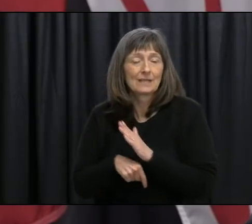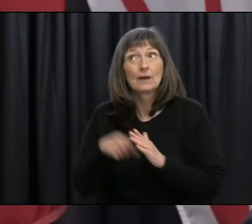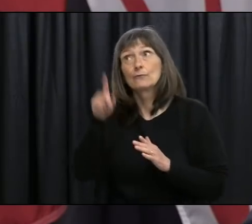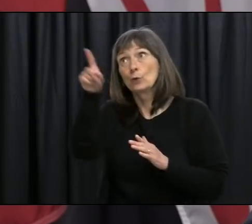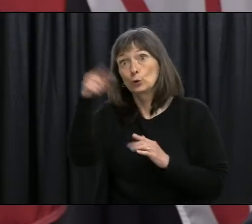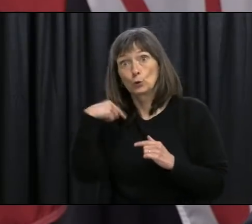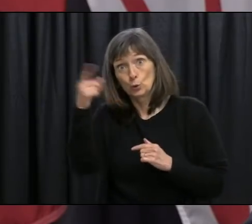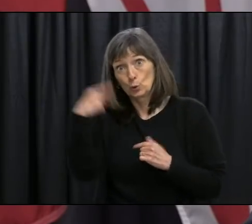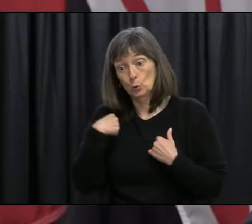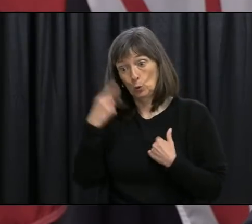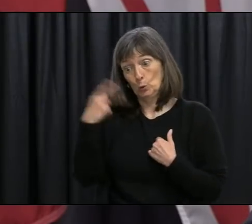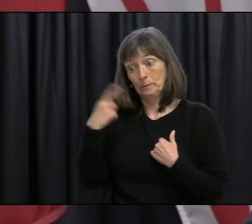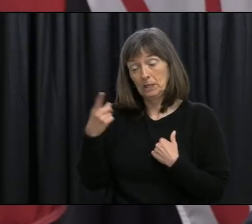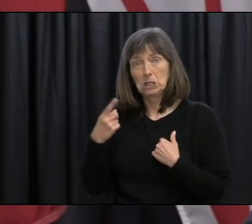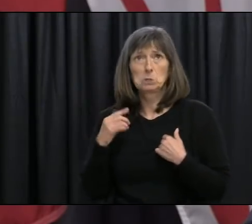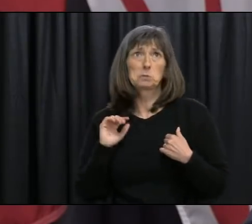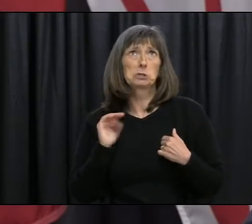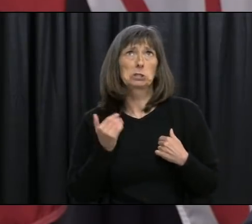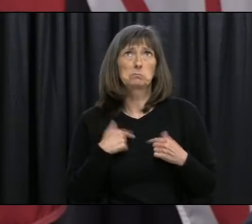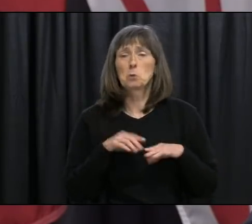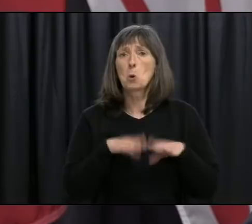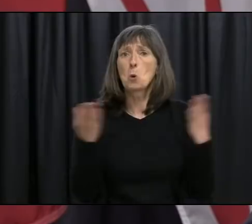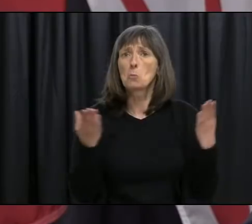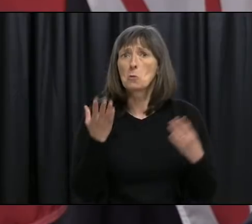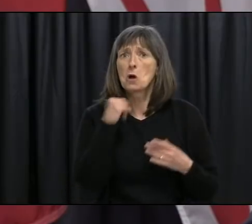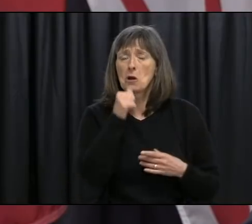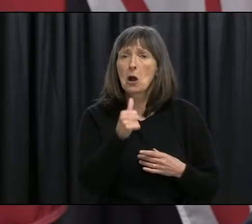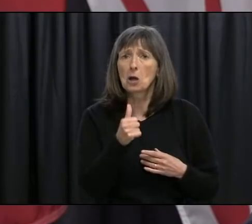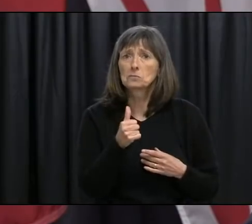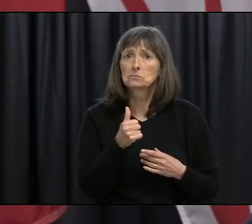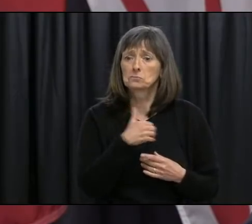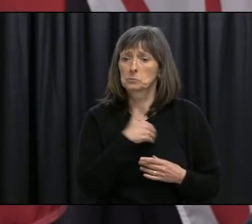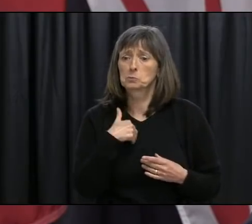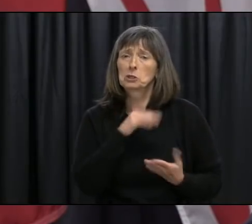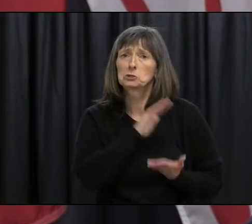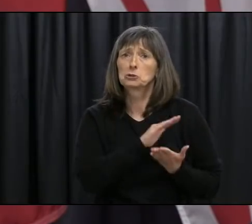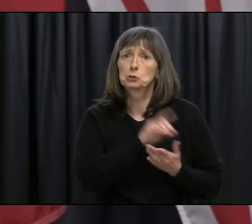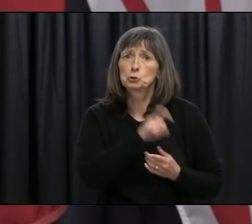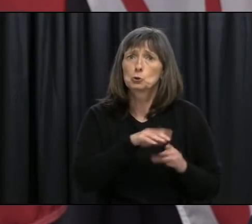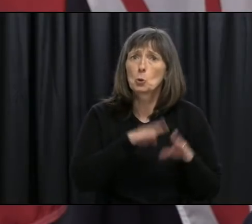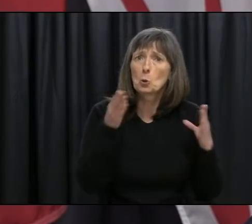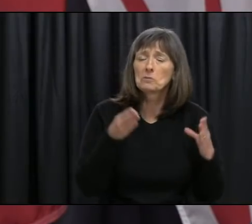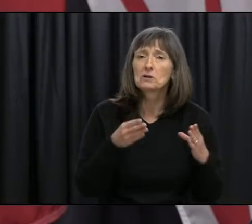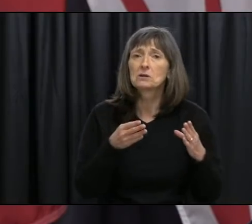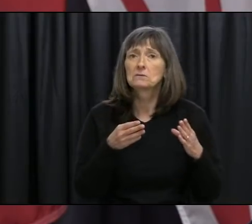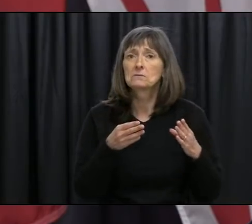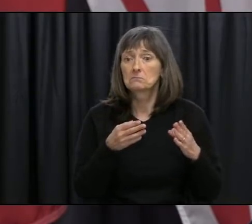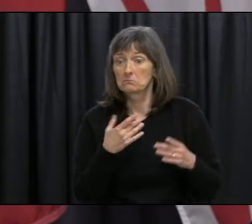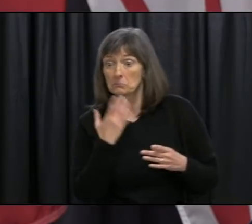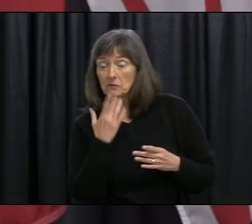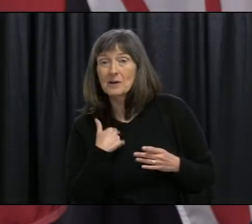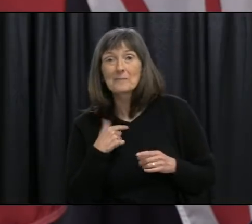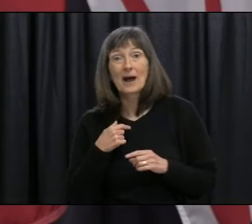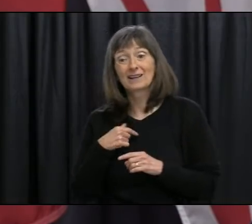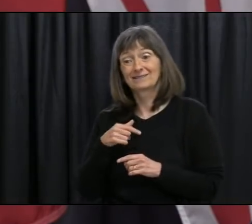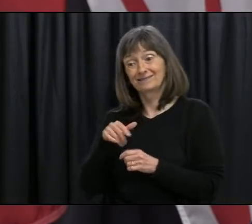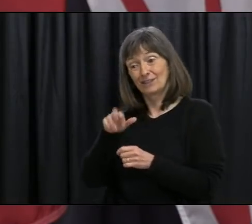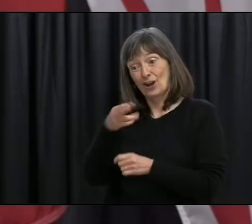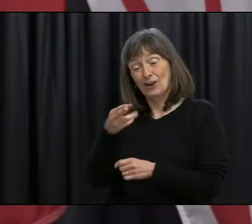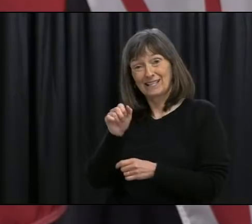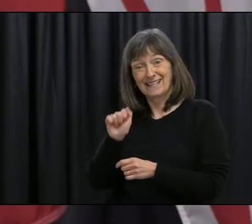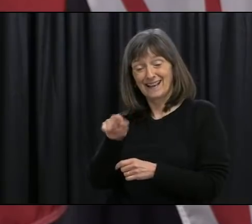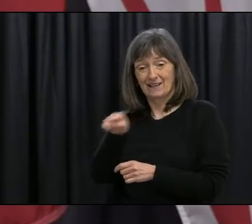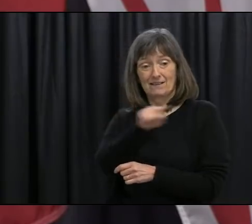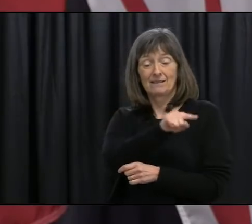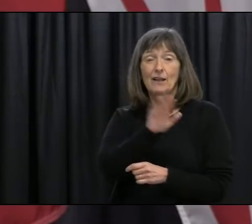seem that the breast screening service should be available. I would like to see it available, But yet, from a regional health authority's point of view,